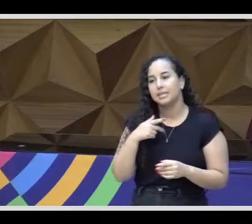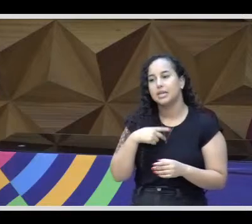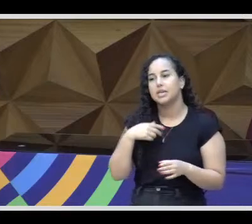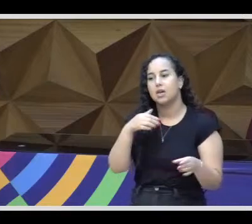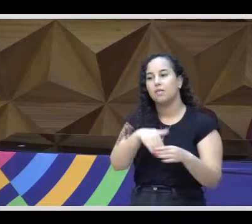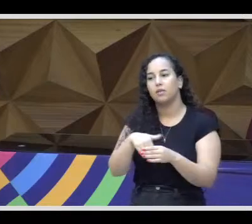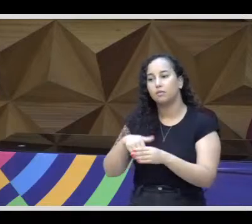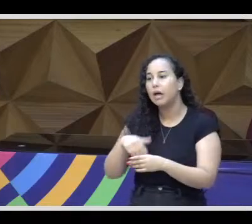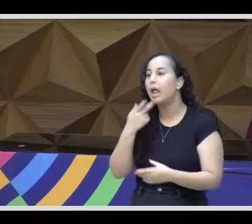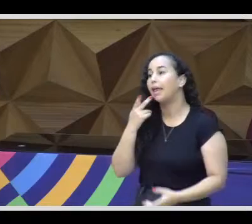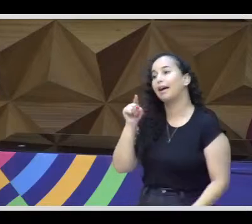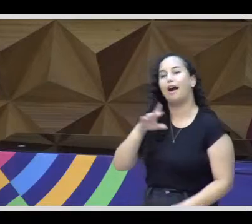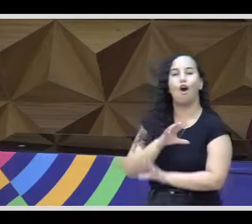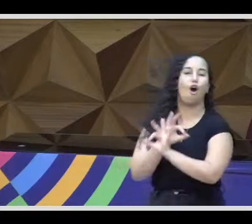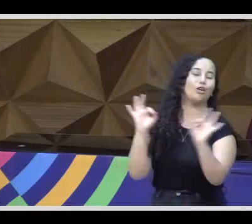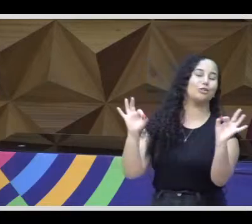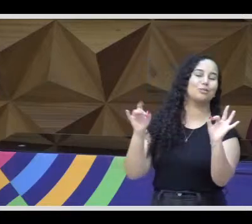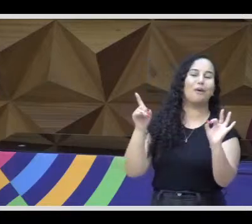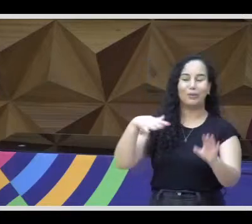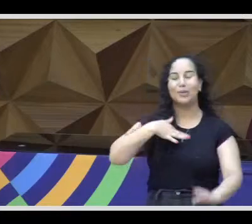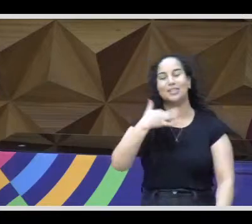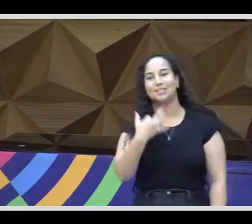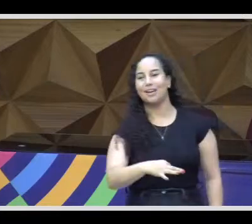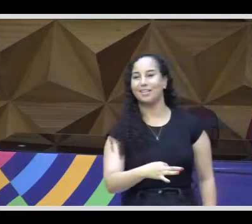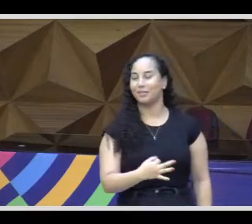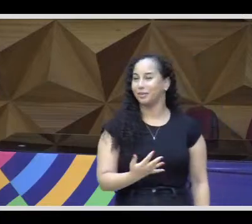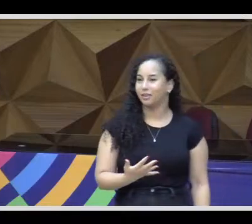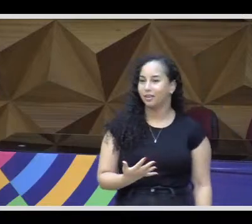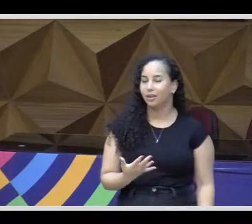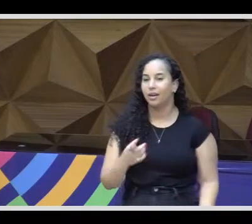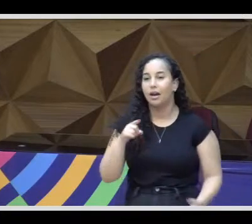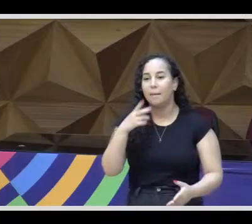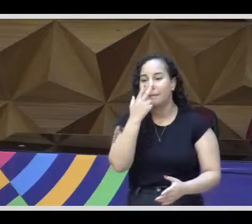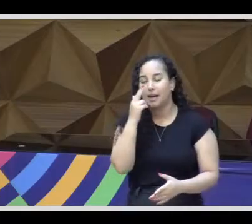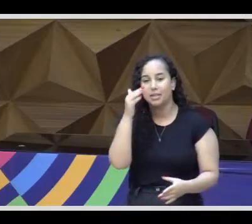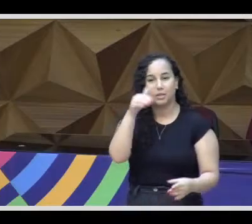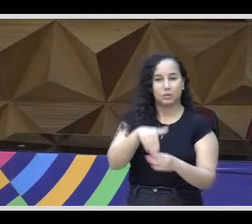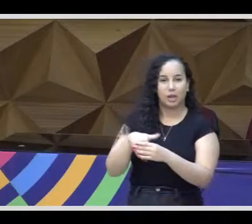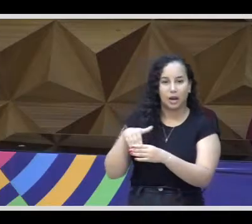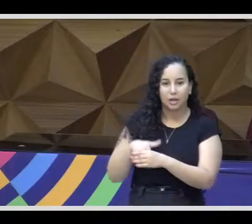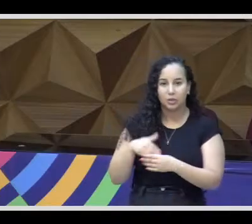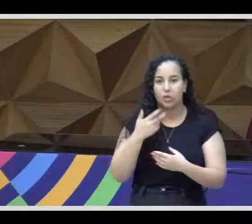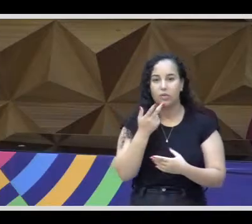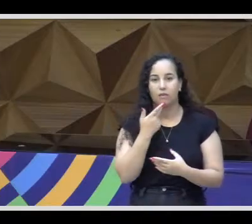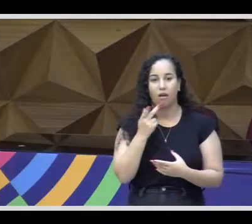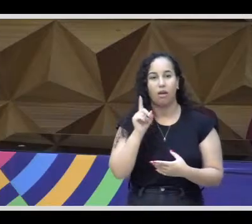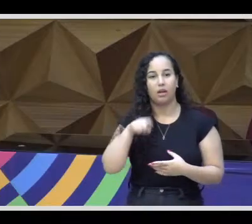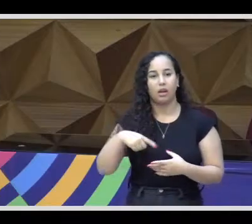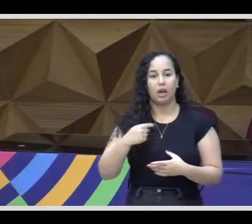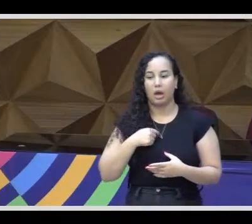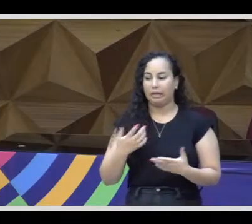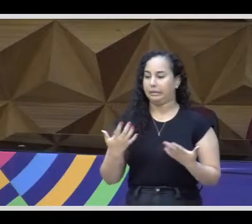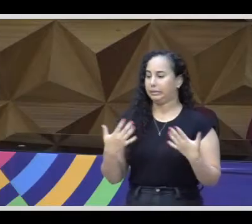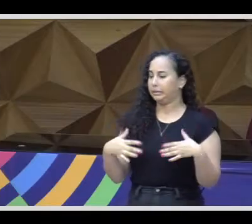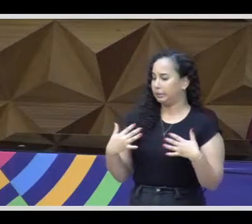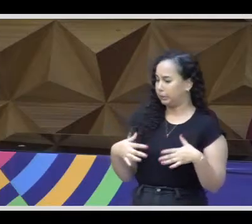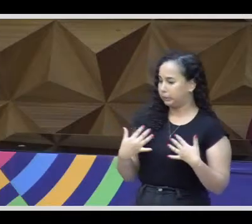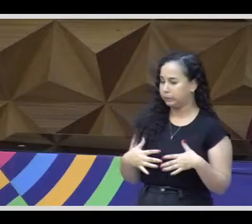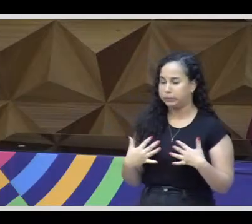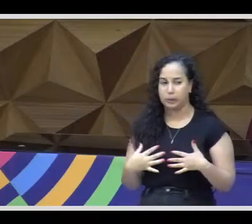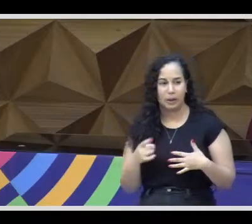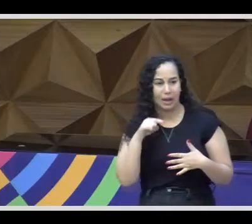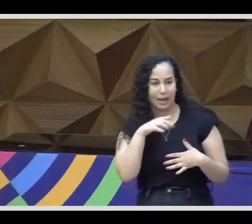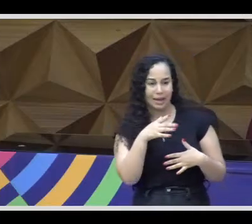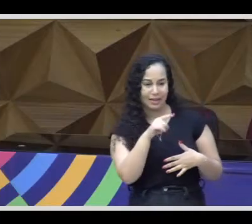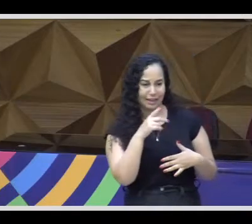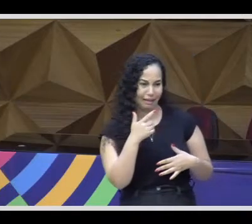outcome say, great, I'm right. The voters who don't like the outcome say, oh my gosh, this guy